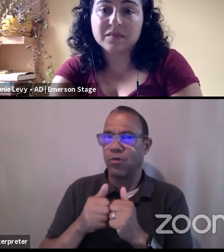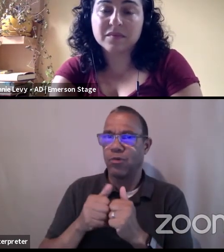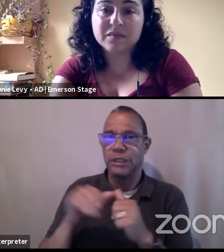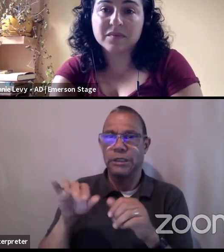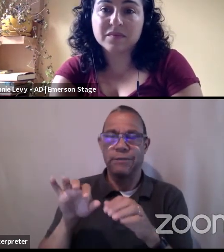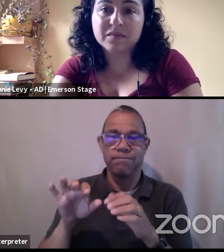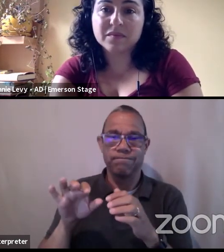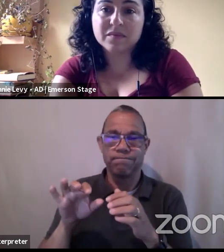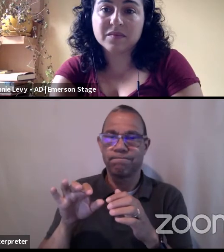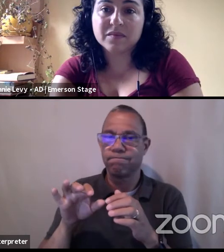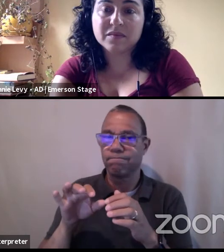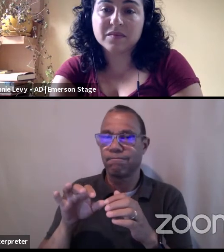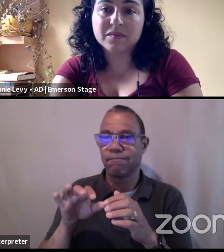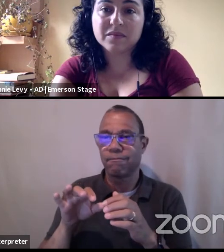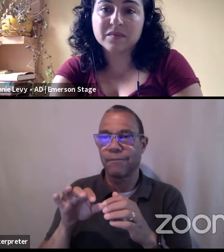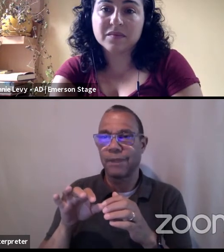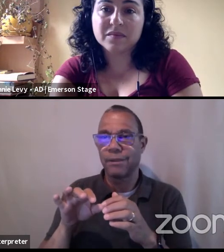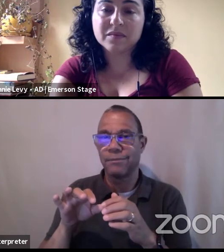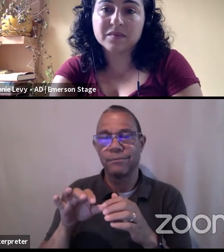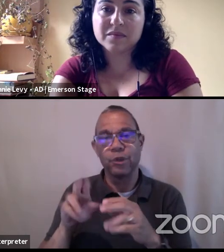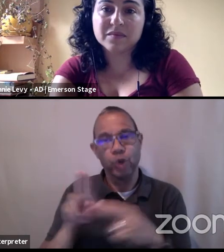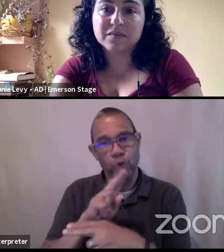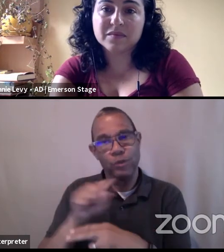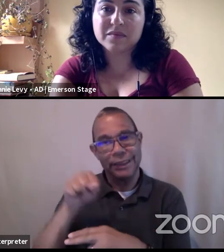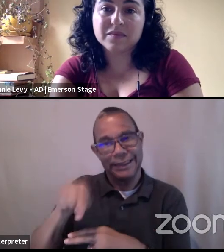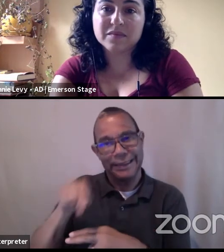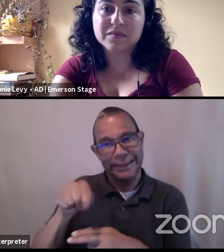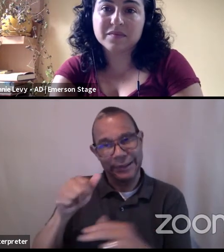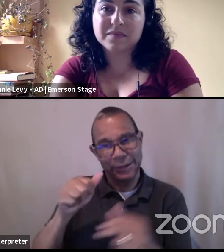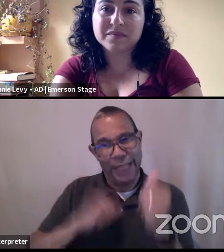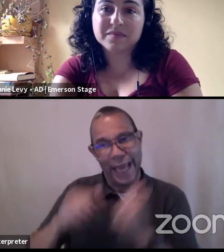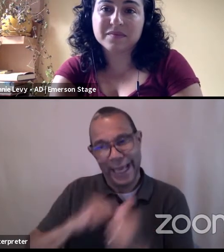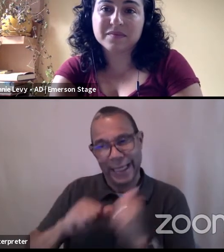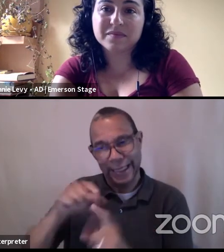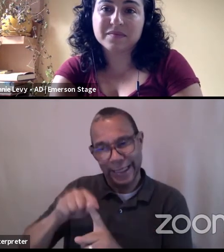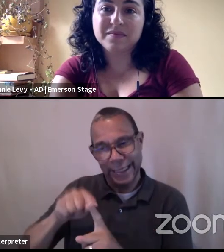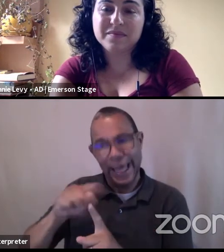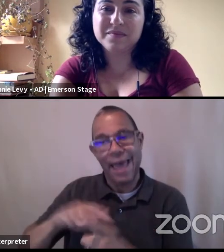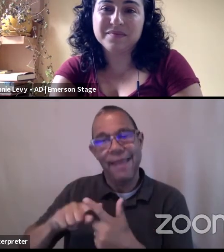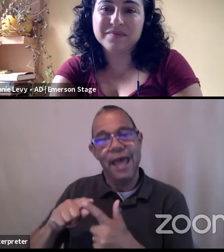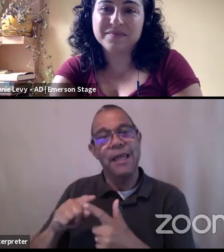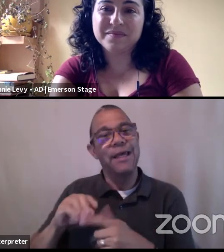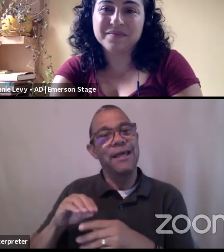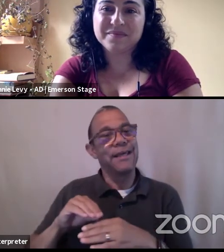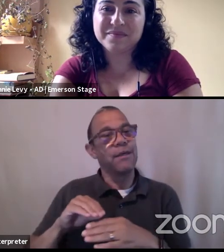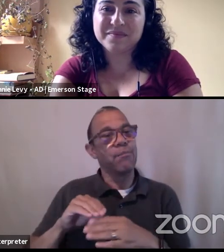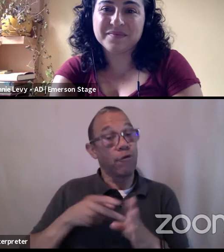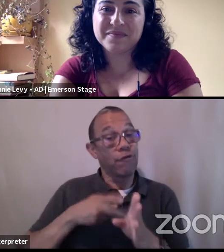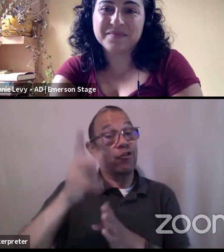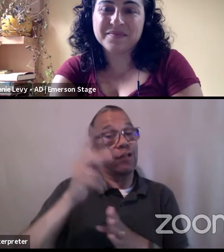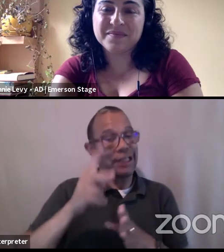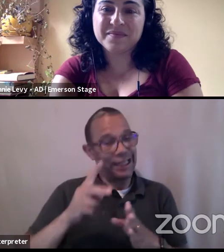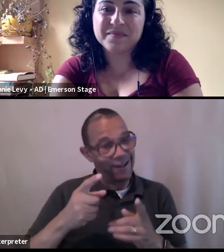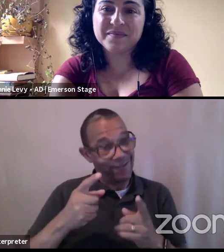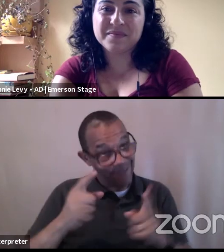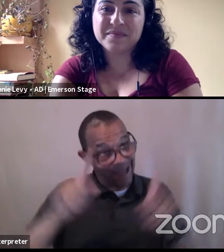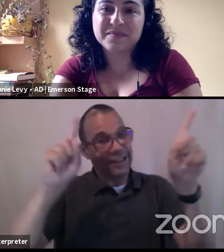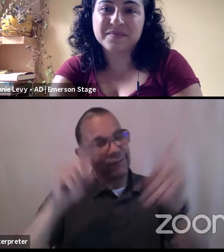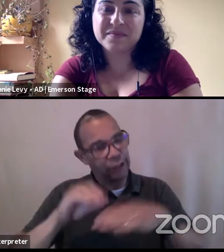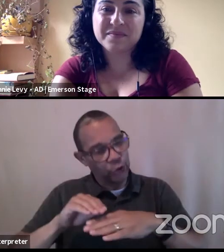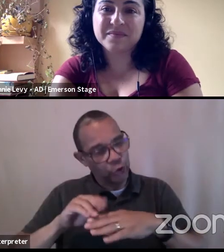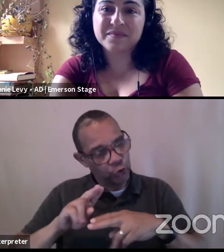this play and how do we effectively professionally effectively use the medium that we have,